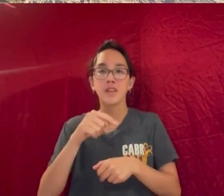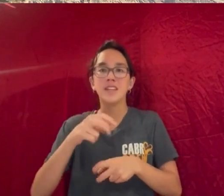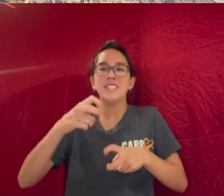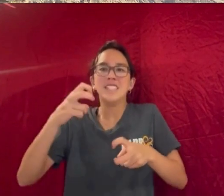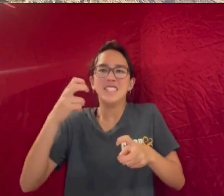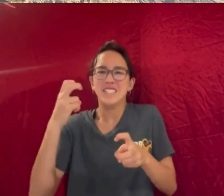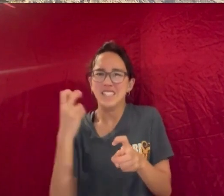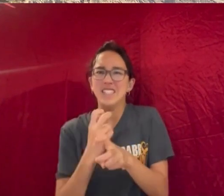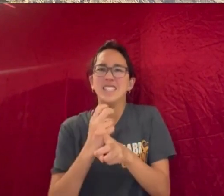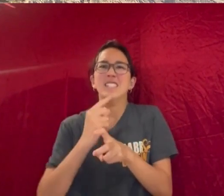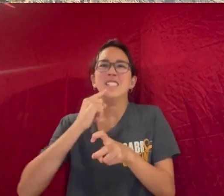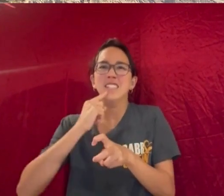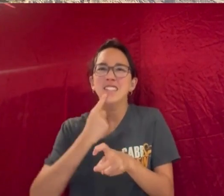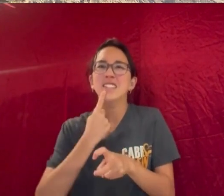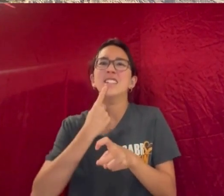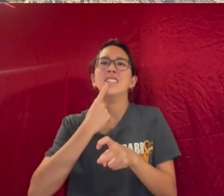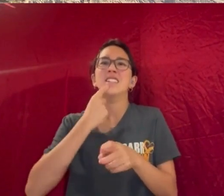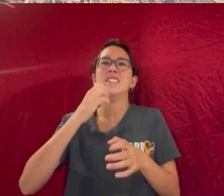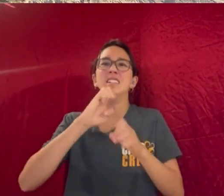extreme environment.